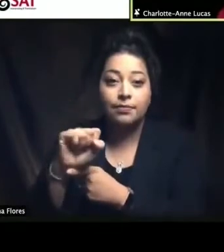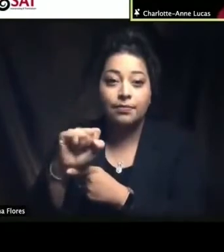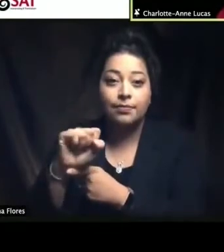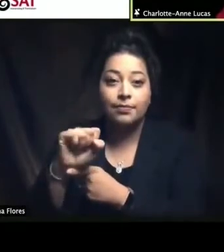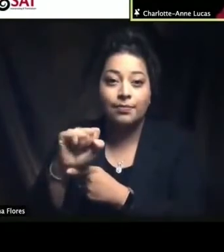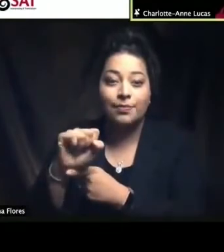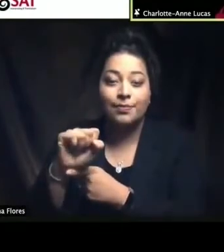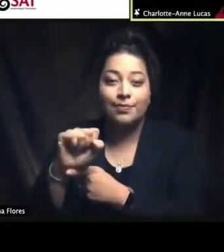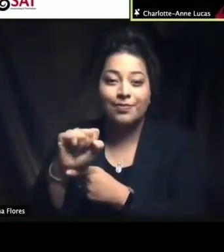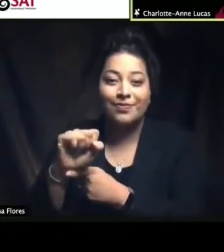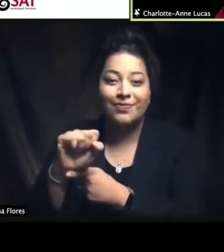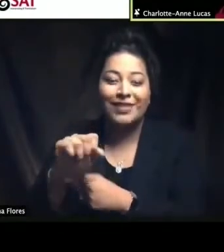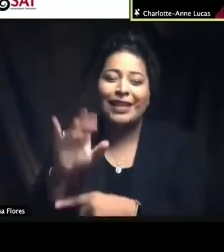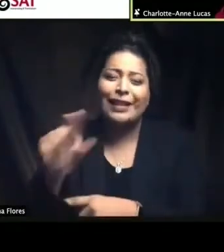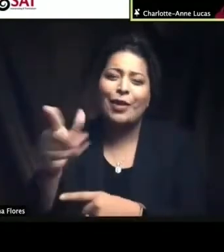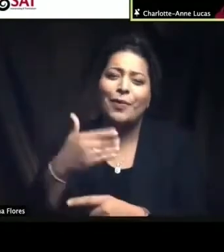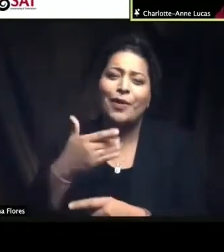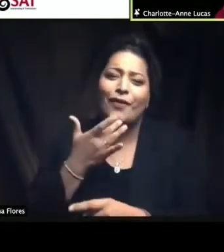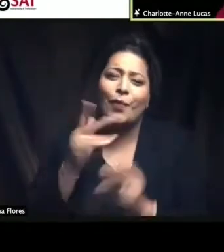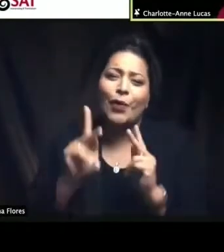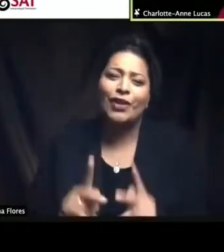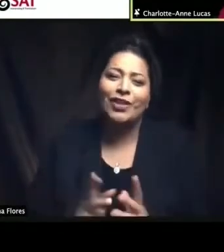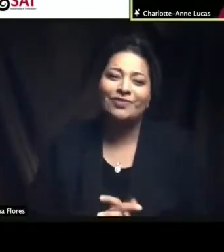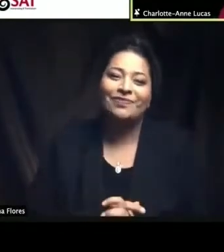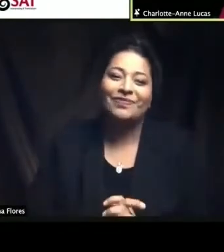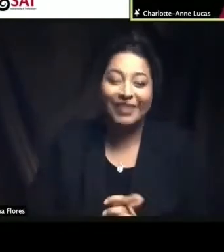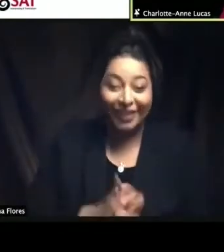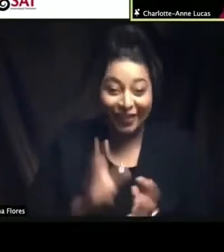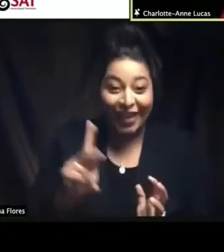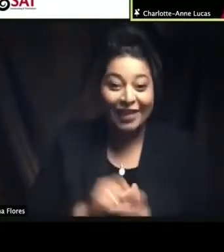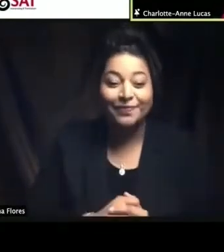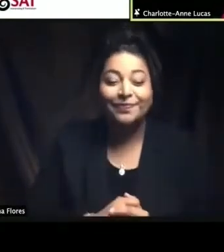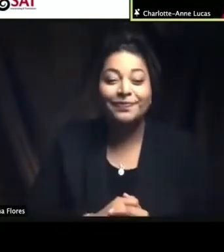one of my favorite people. Okay, all right.